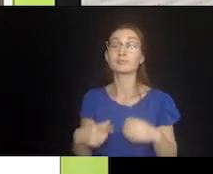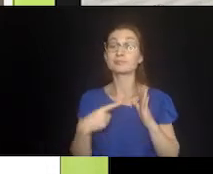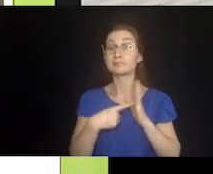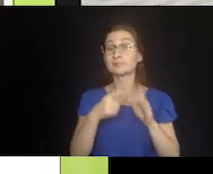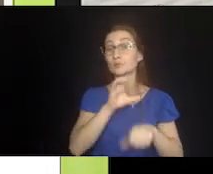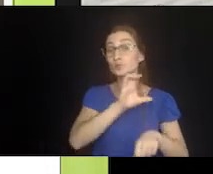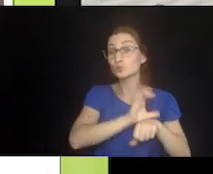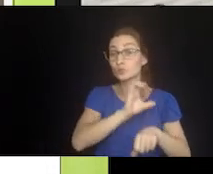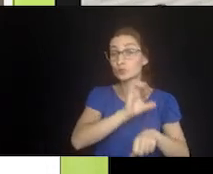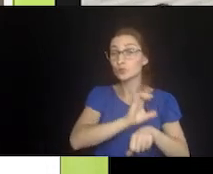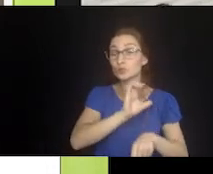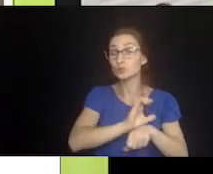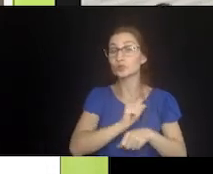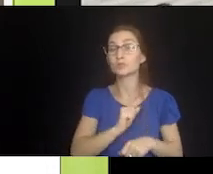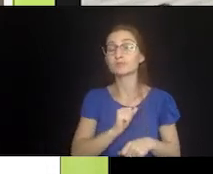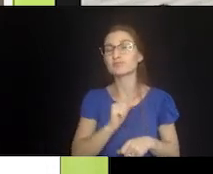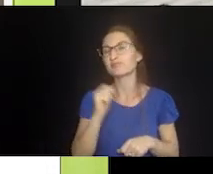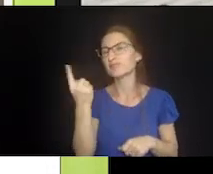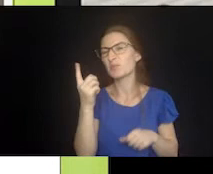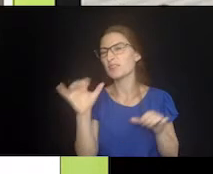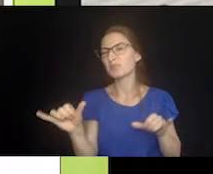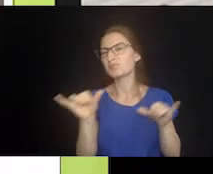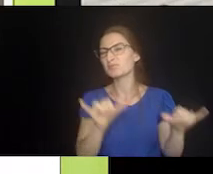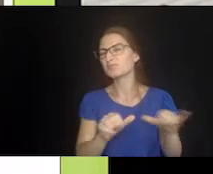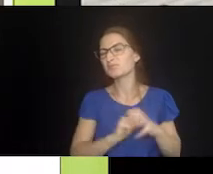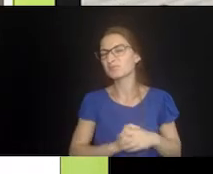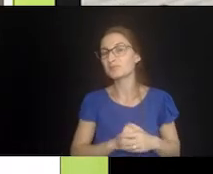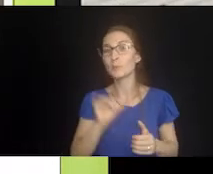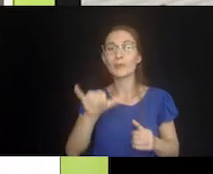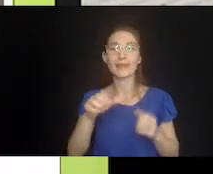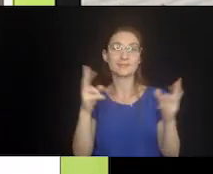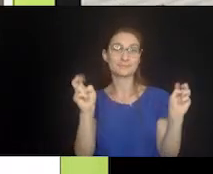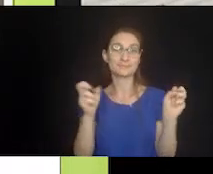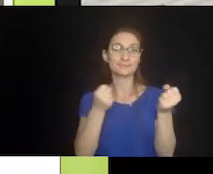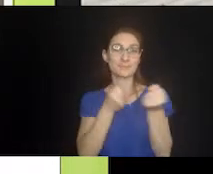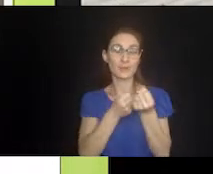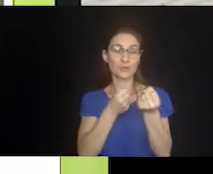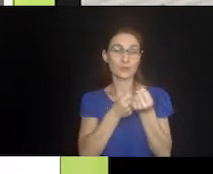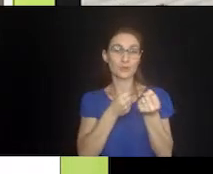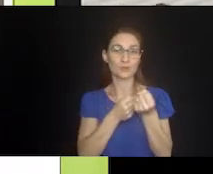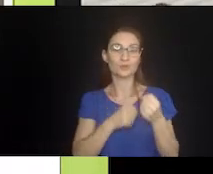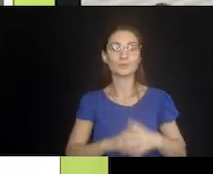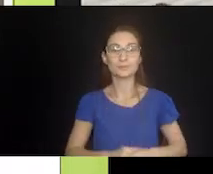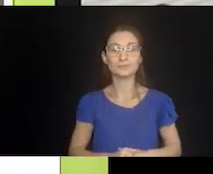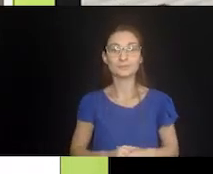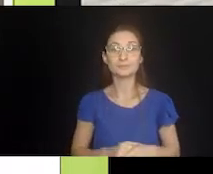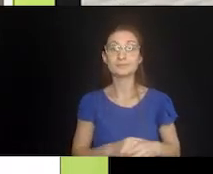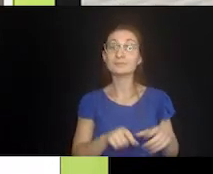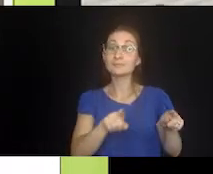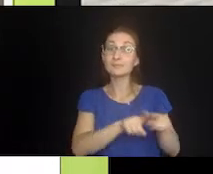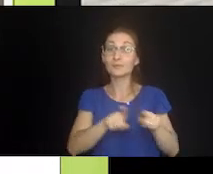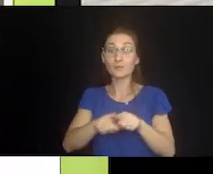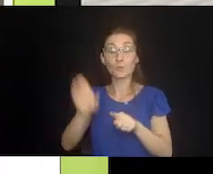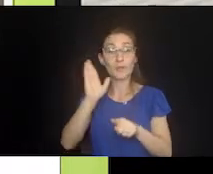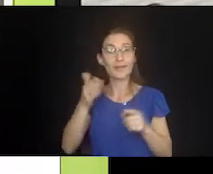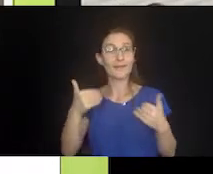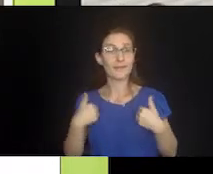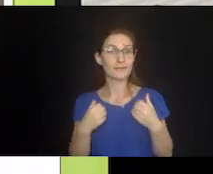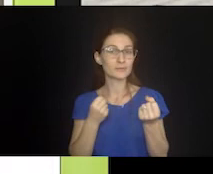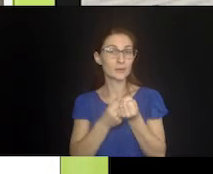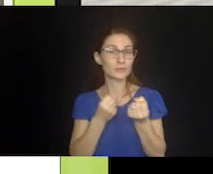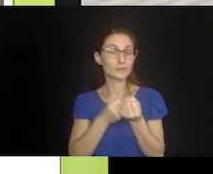by churches or something like that. So that would be a sponsorship. We also